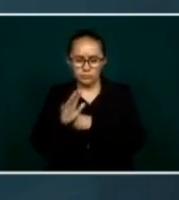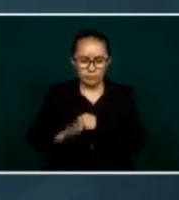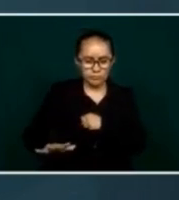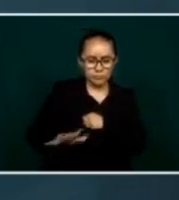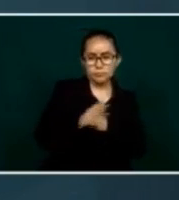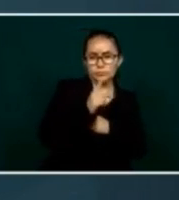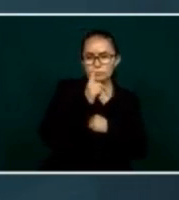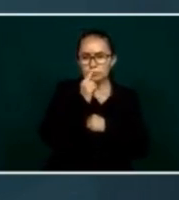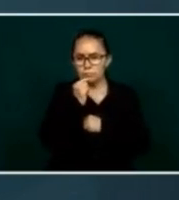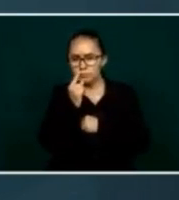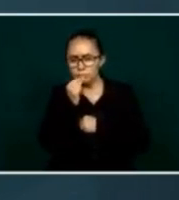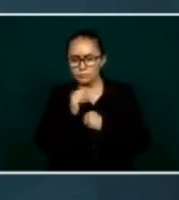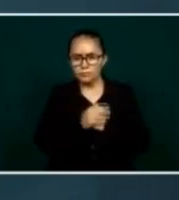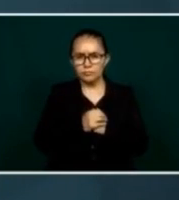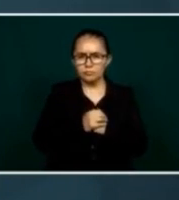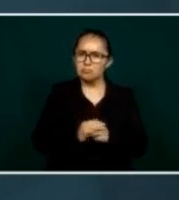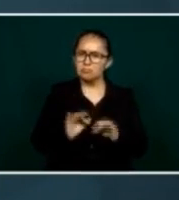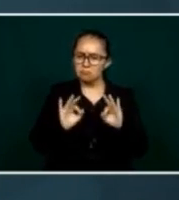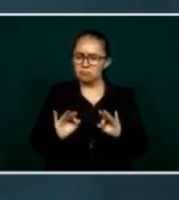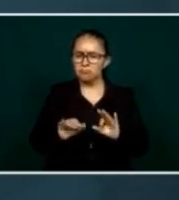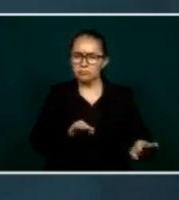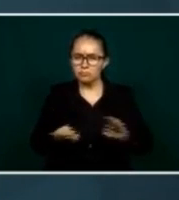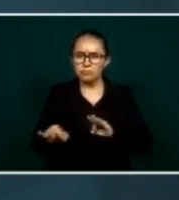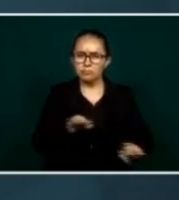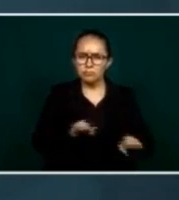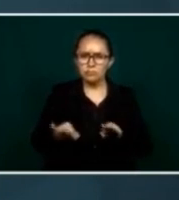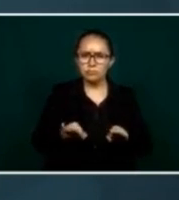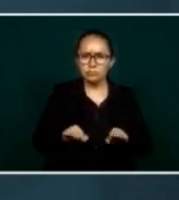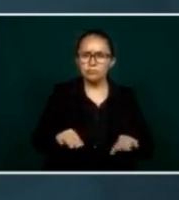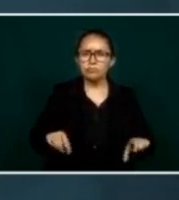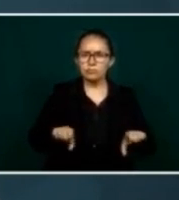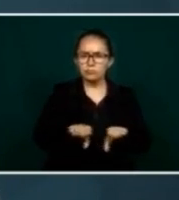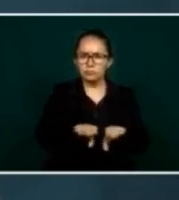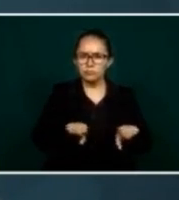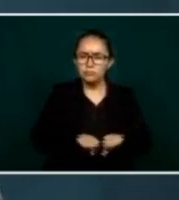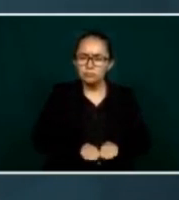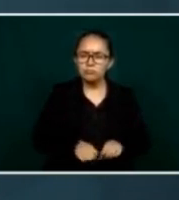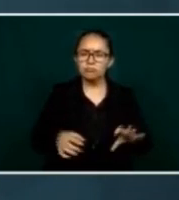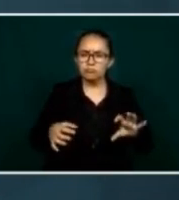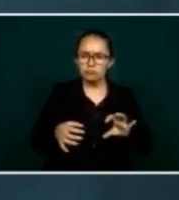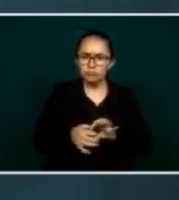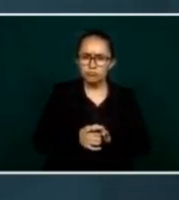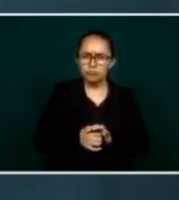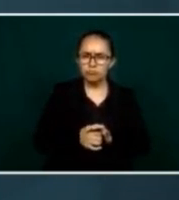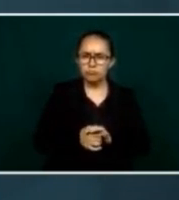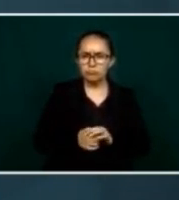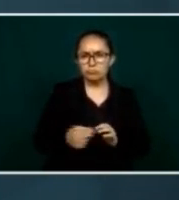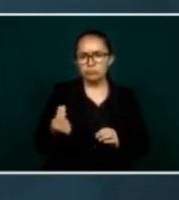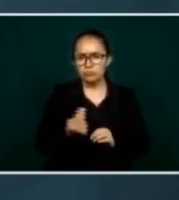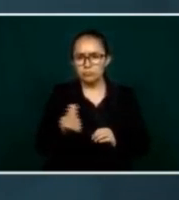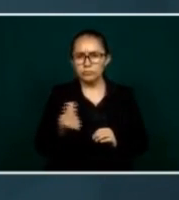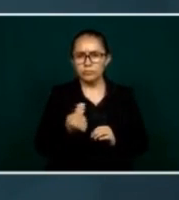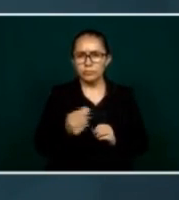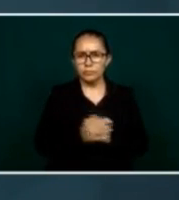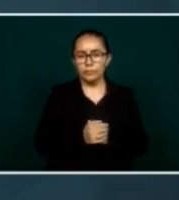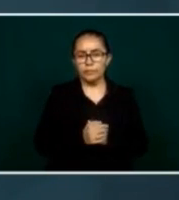recommendations, they've done a very good job. They've had good results, but